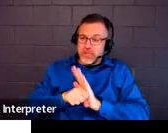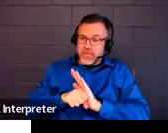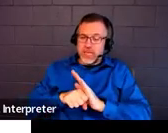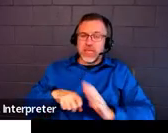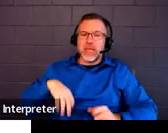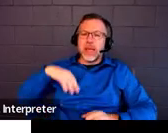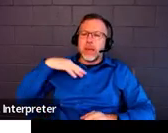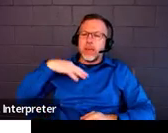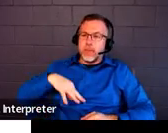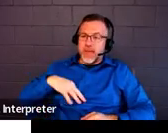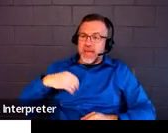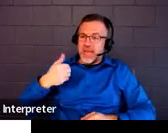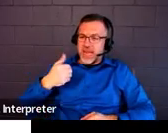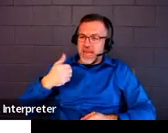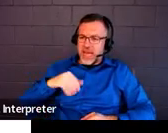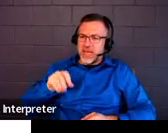had